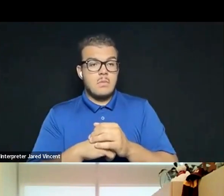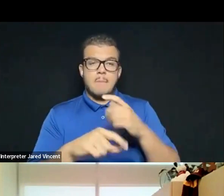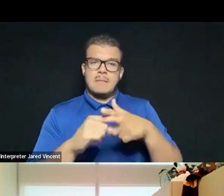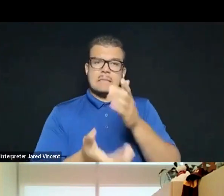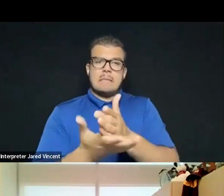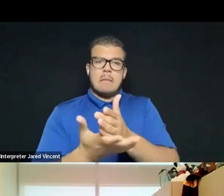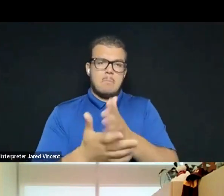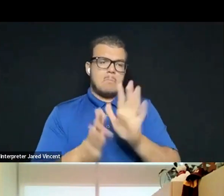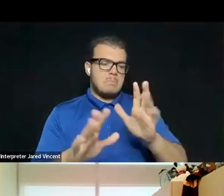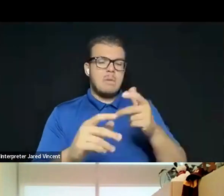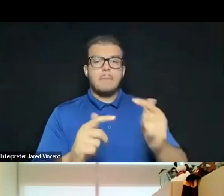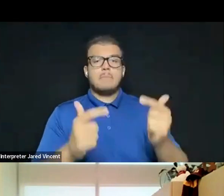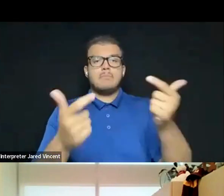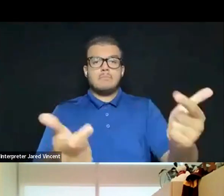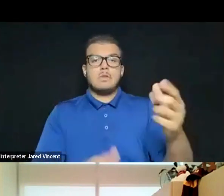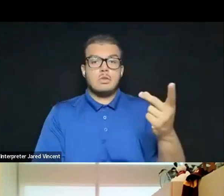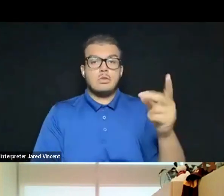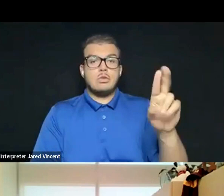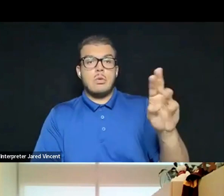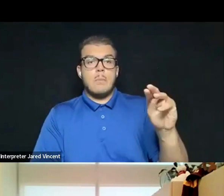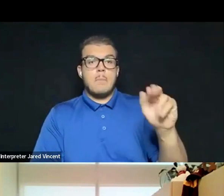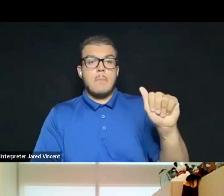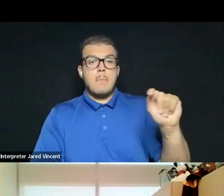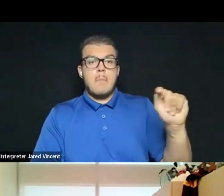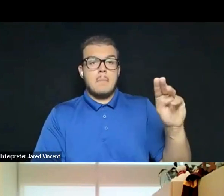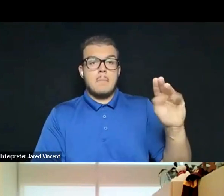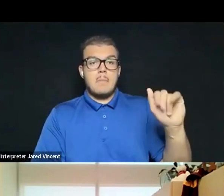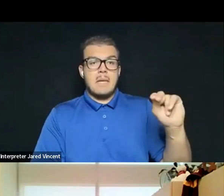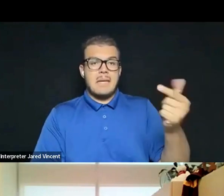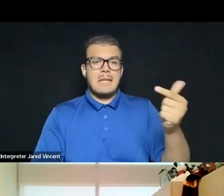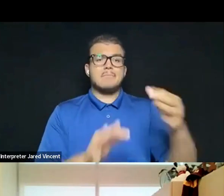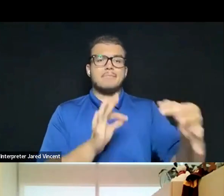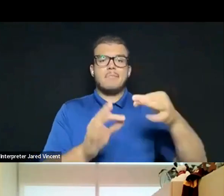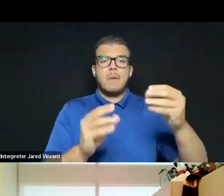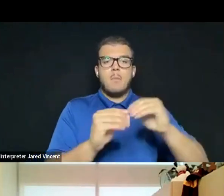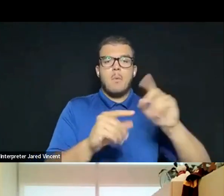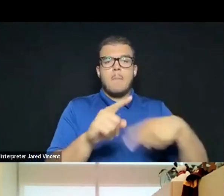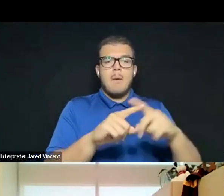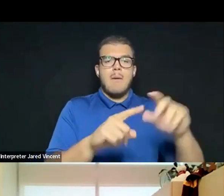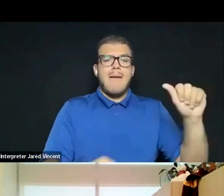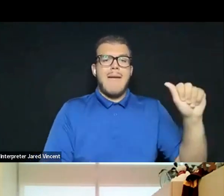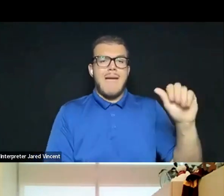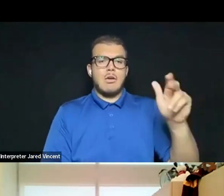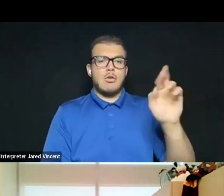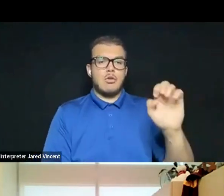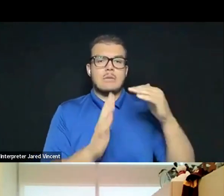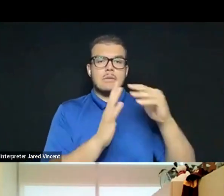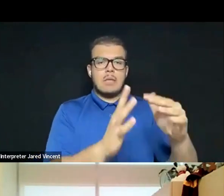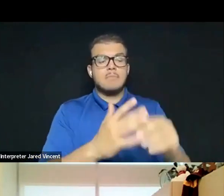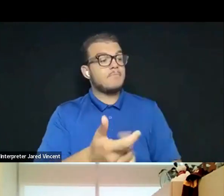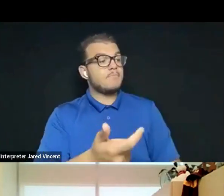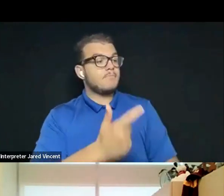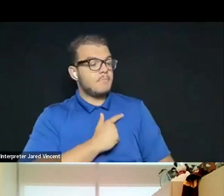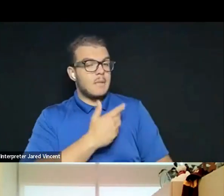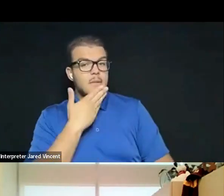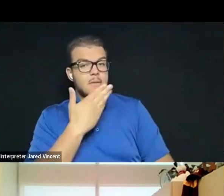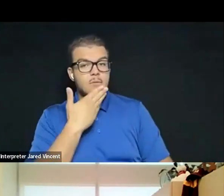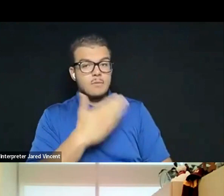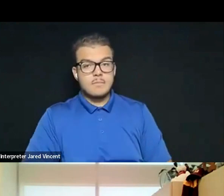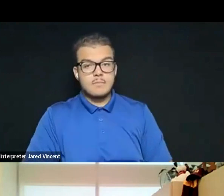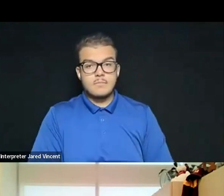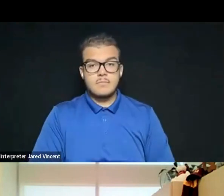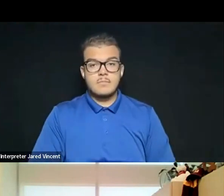pass it over to Dr. Matt Manning, who'll tell you more details about the ACCURE study. Yeah, thanks, Christina. So I'm Matt Manning.